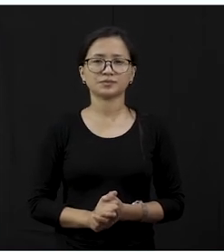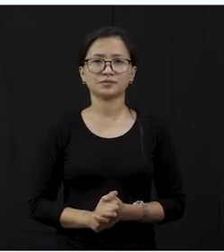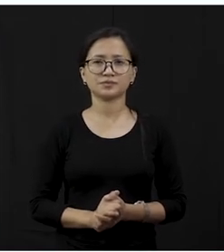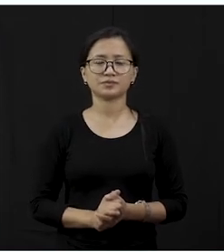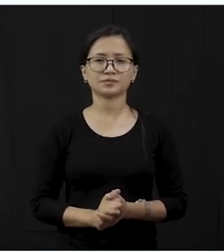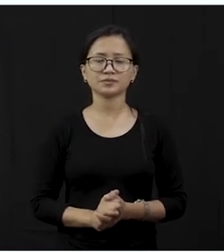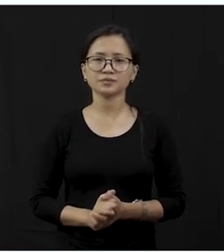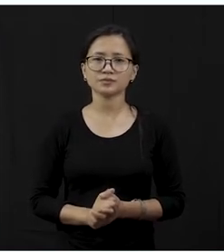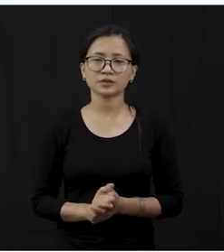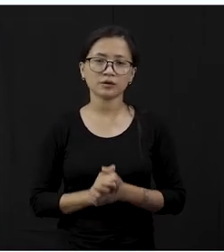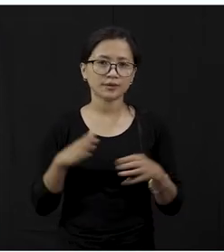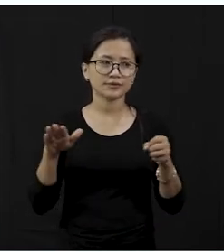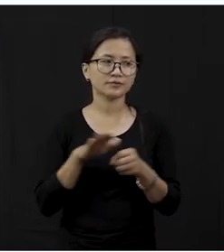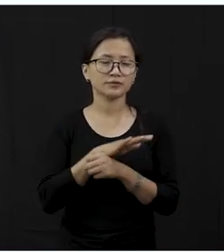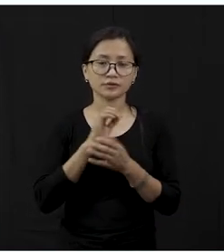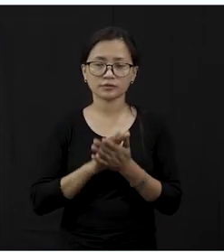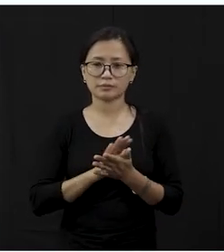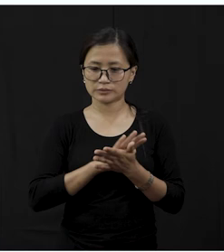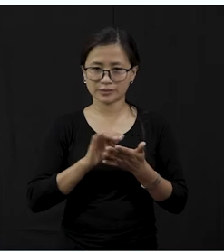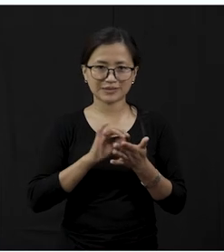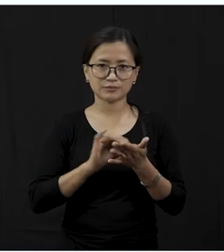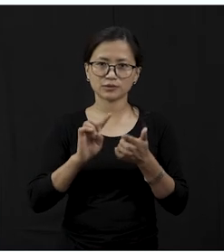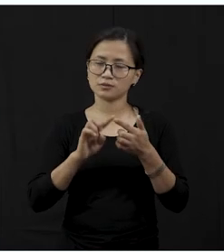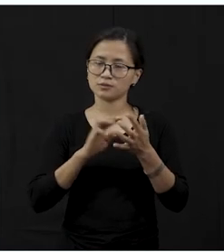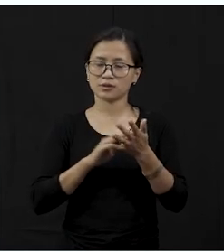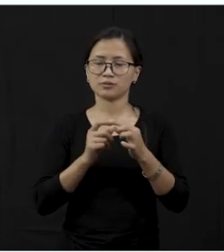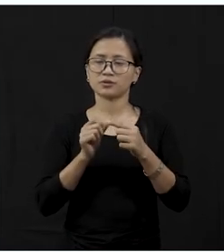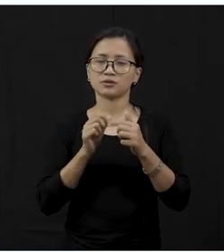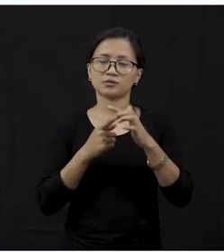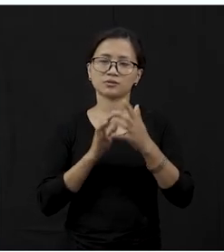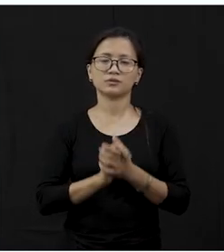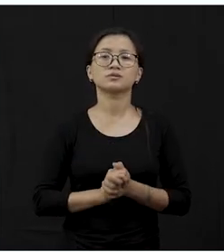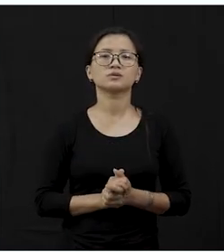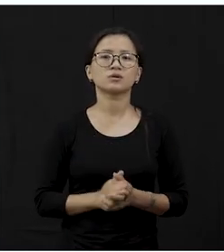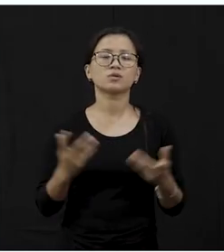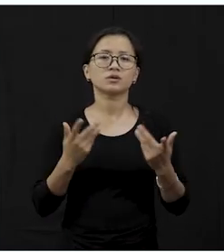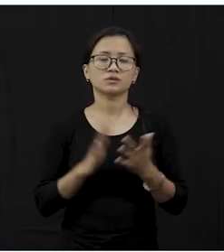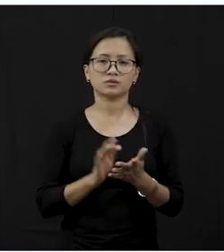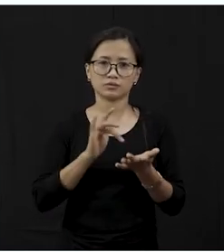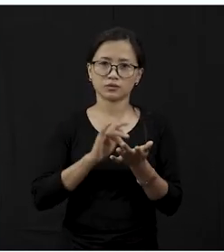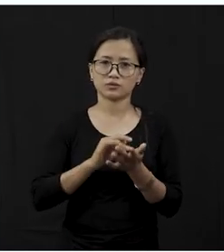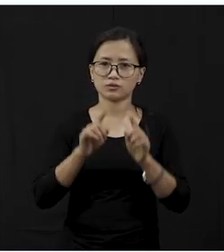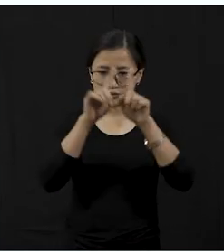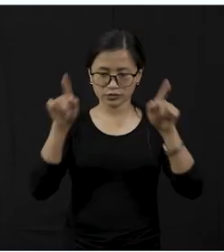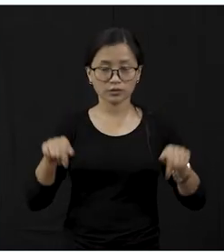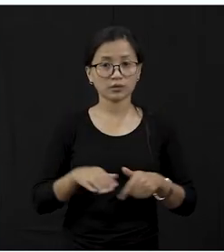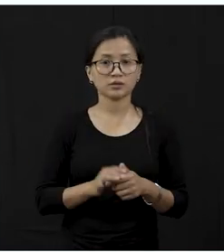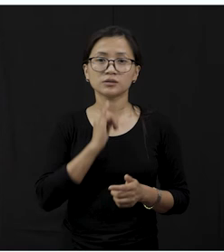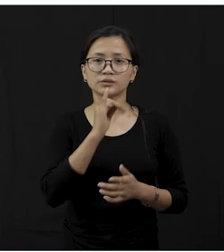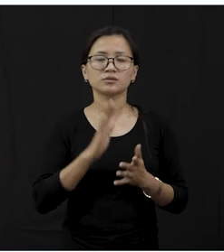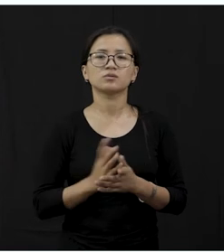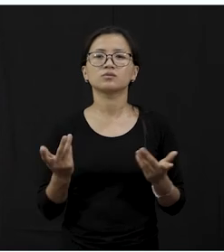Okay, now let's fill in the blanks. We have already learned what the blessed value chart is, right? So we will